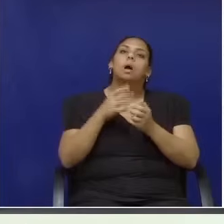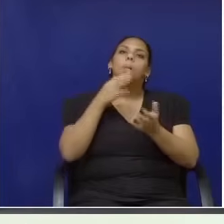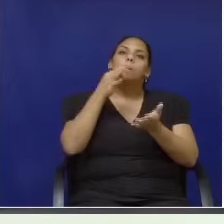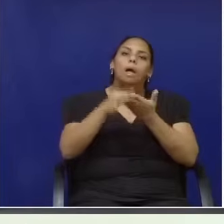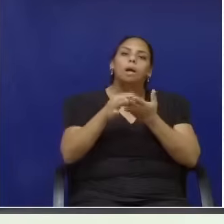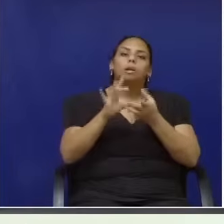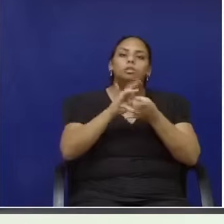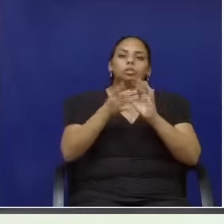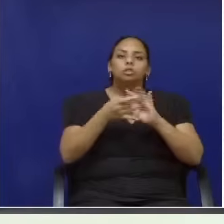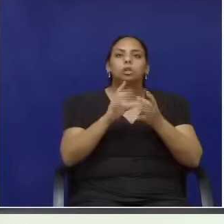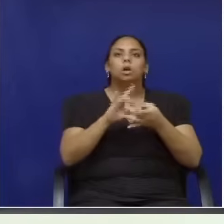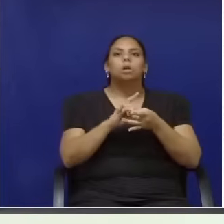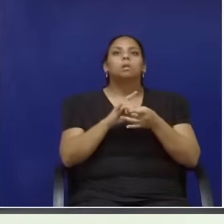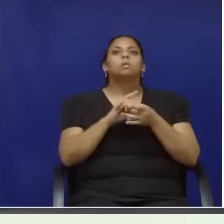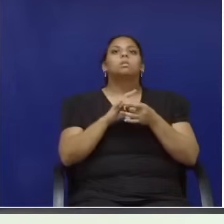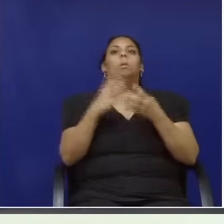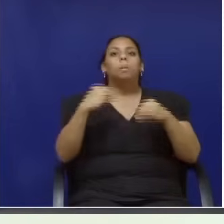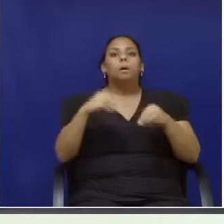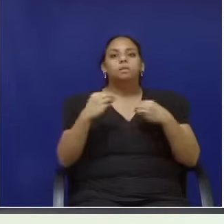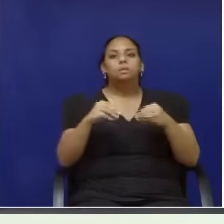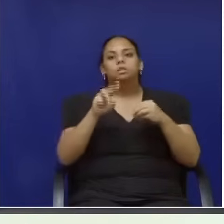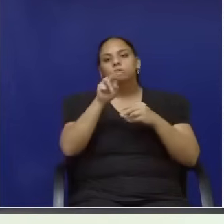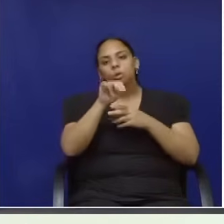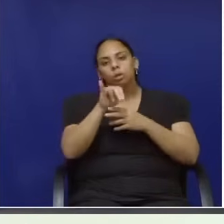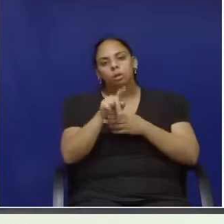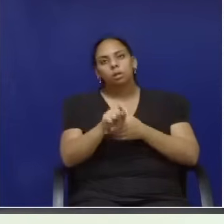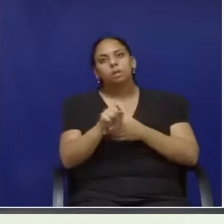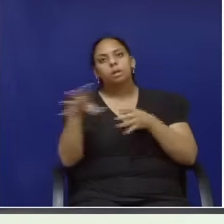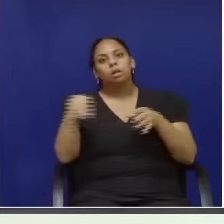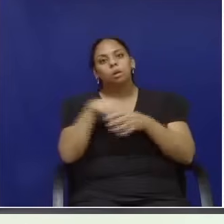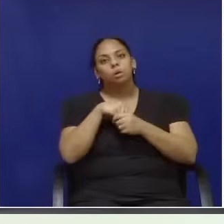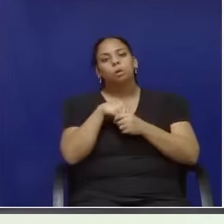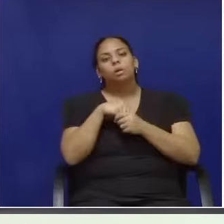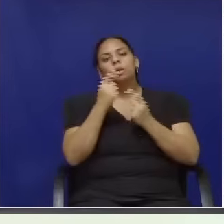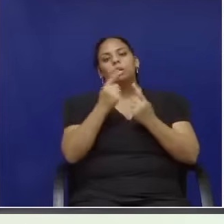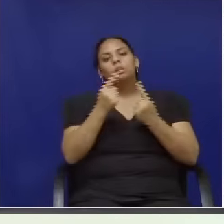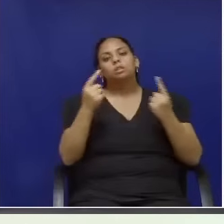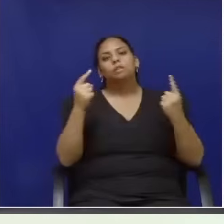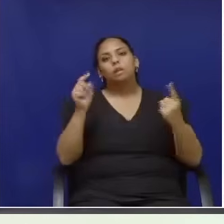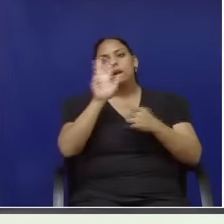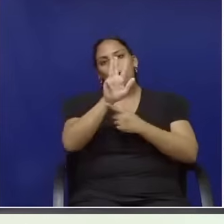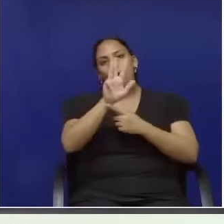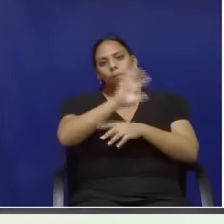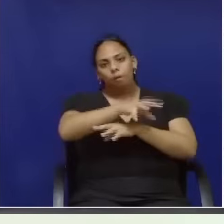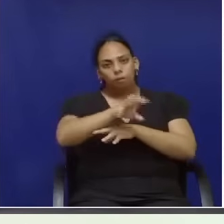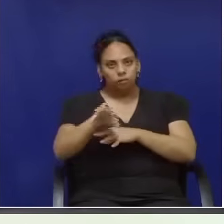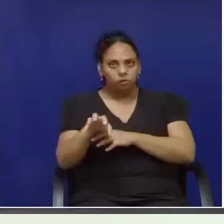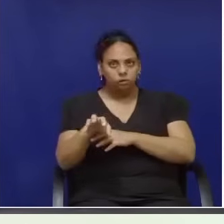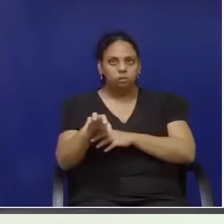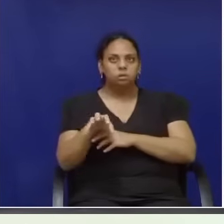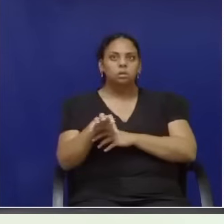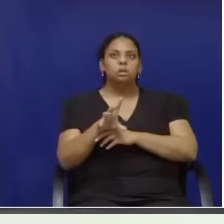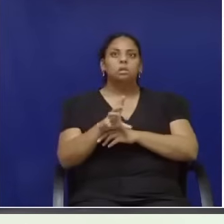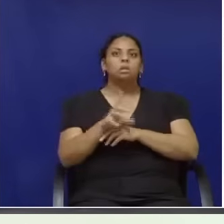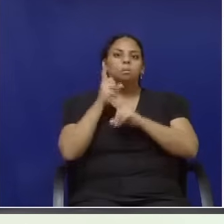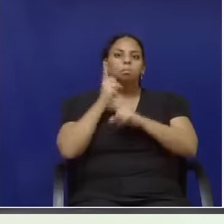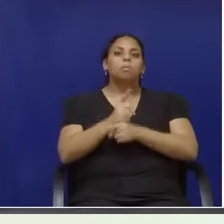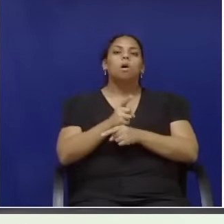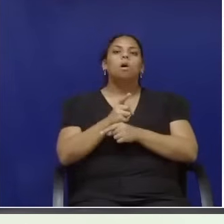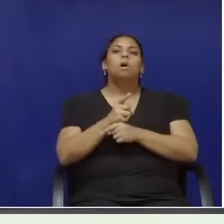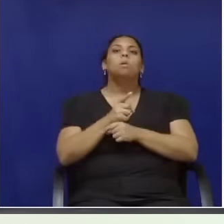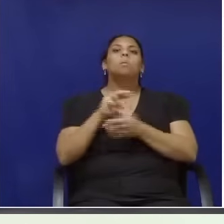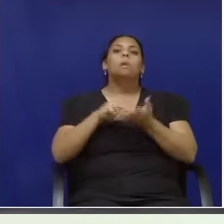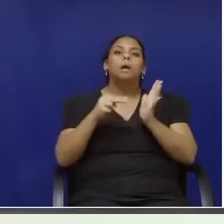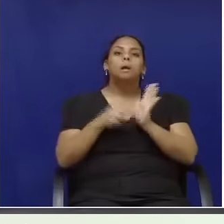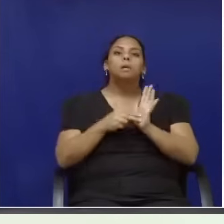within each key business unit, including each of the 9 provinces. Demand plans are